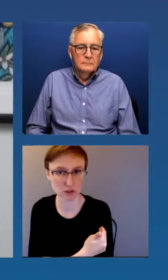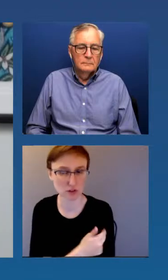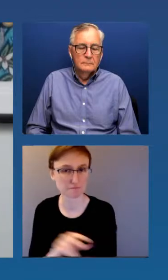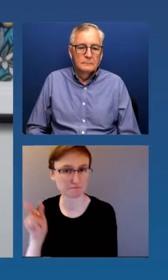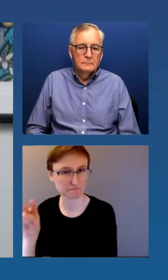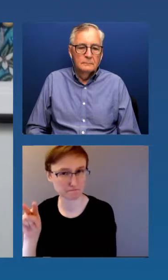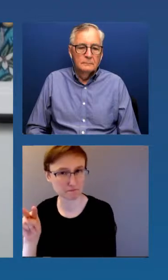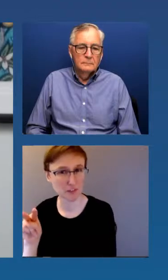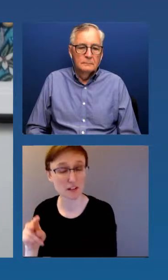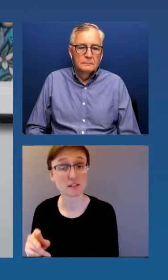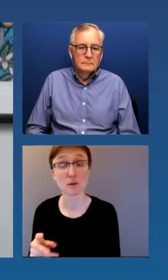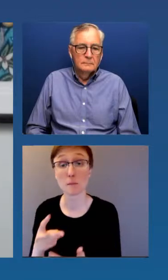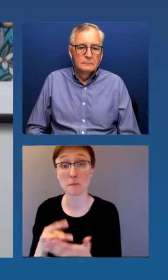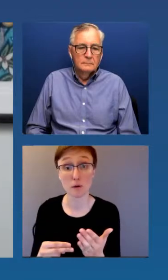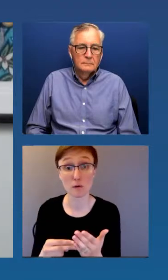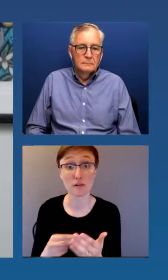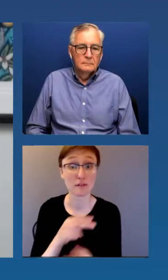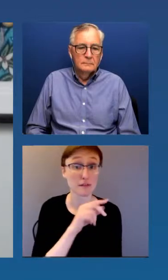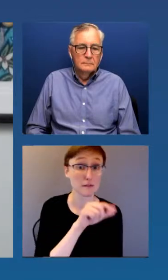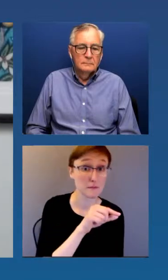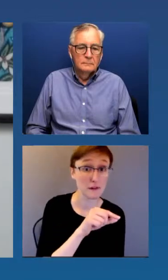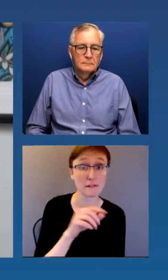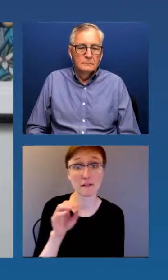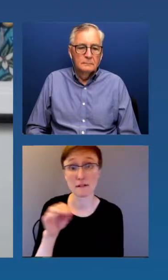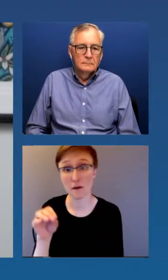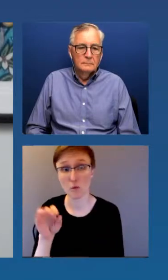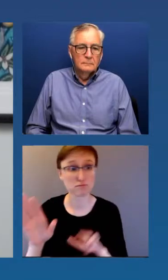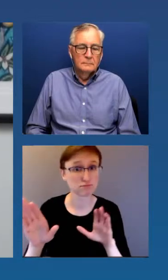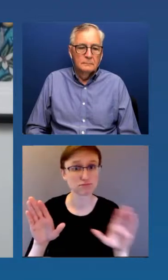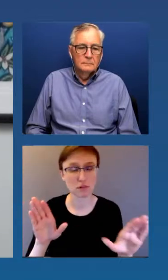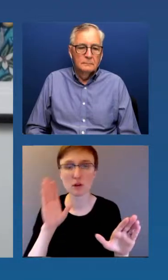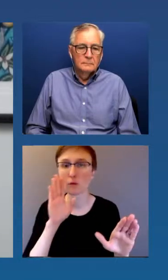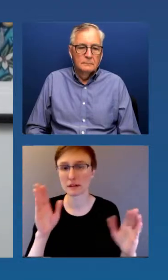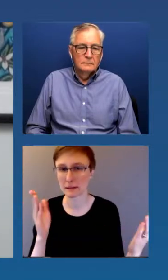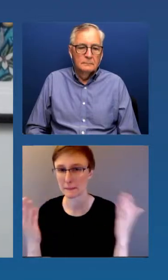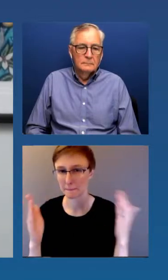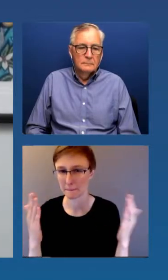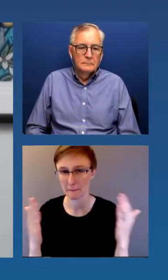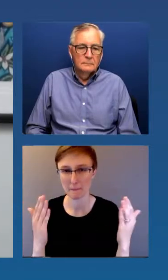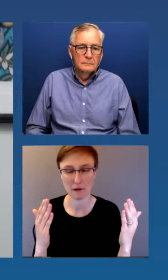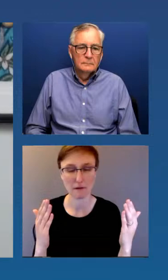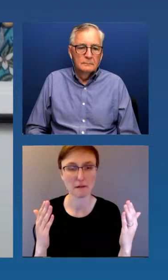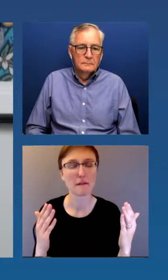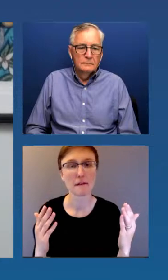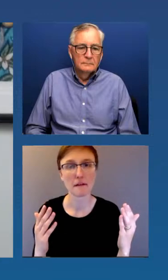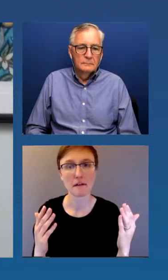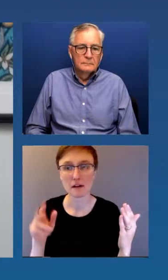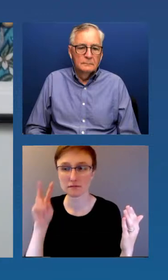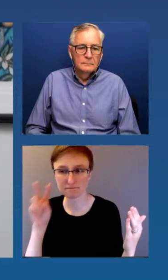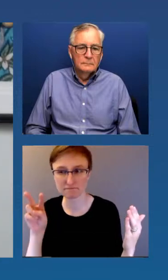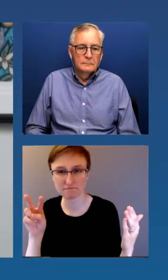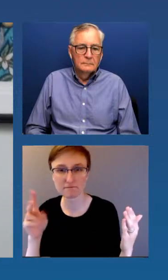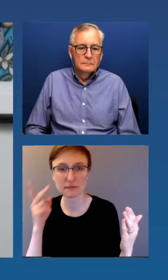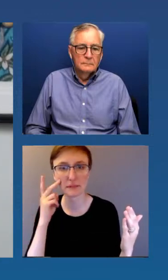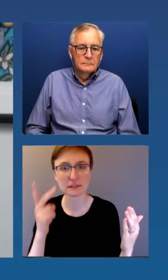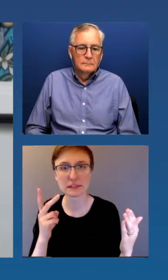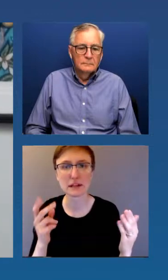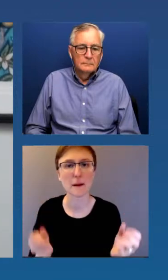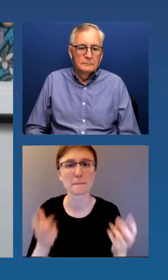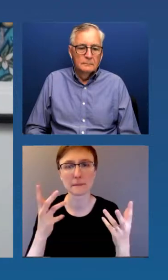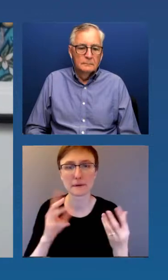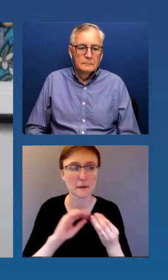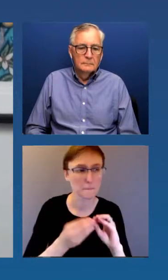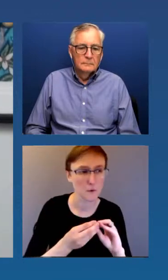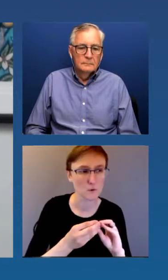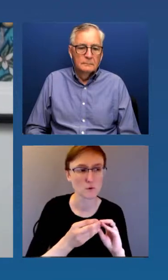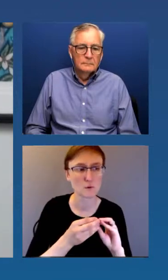and Ottawa will be comparing notes. We'll be looking at those hospitalizations and staying connected and informing people on